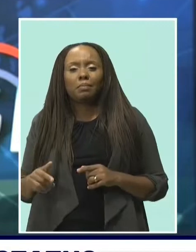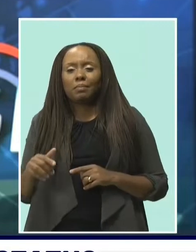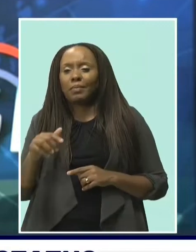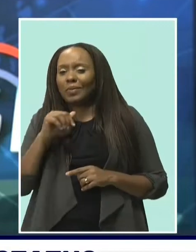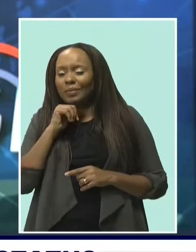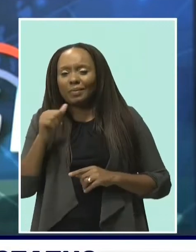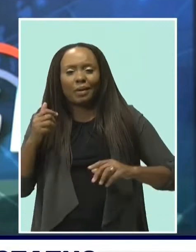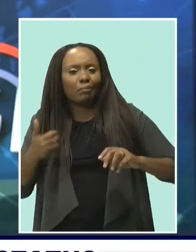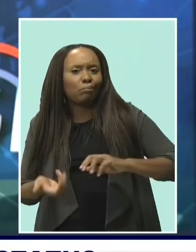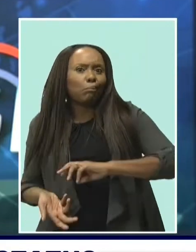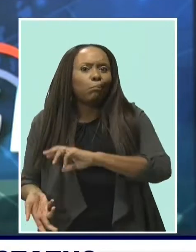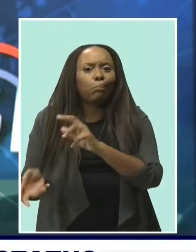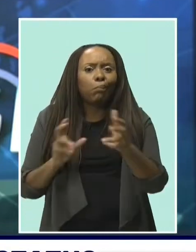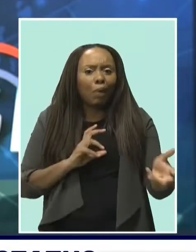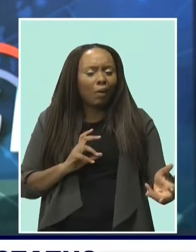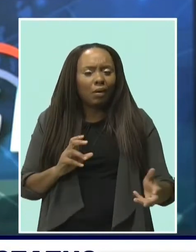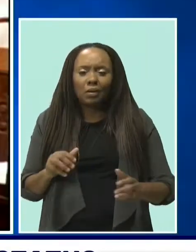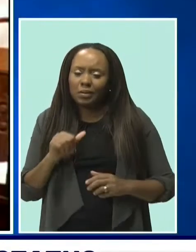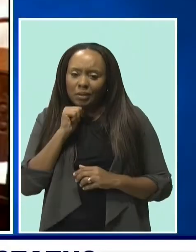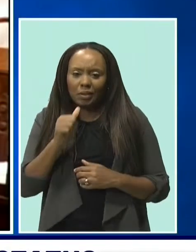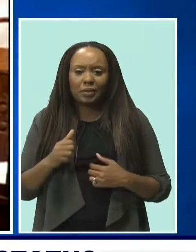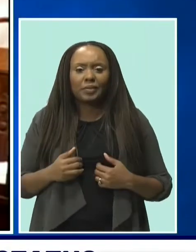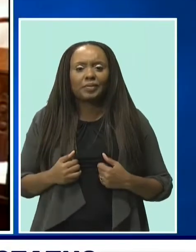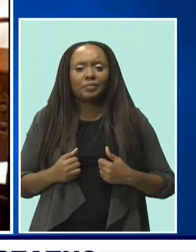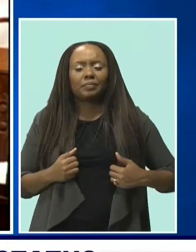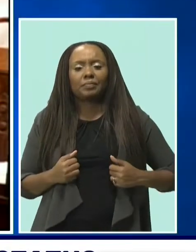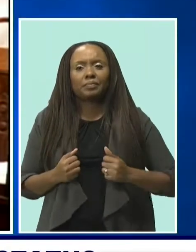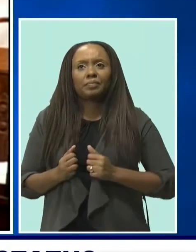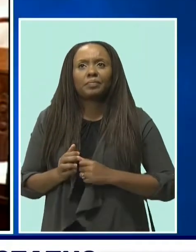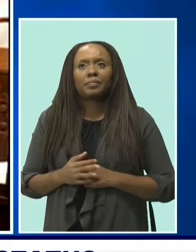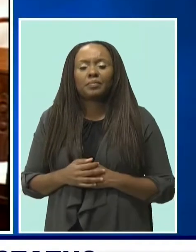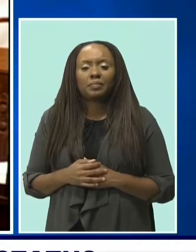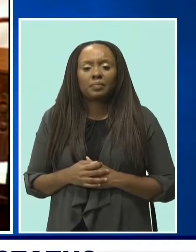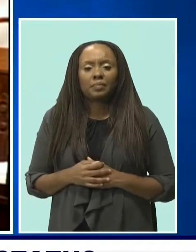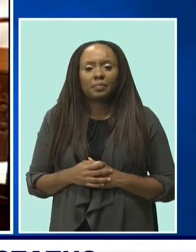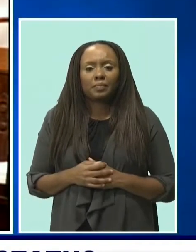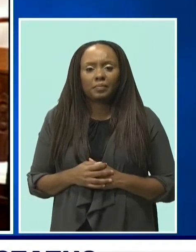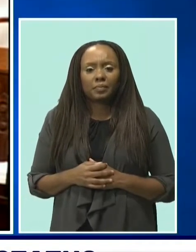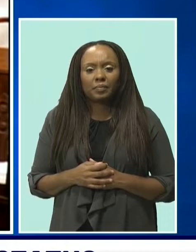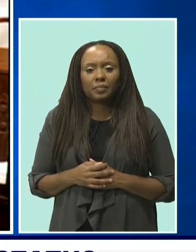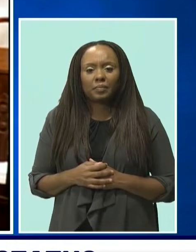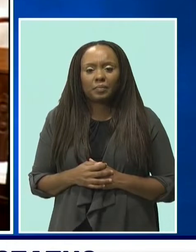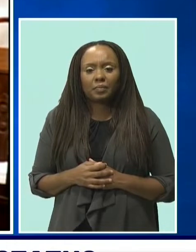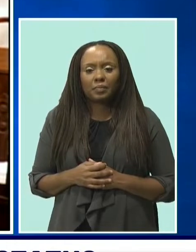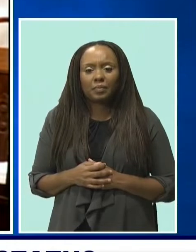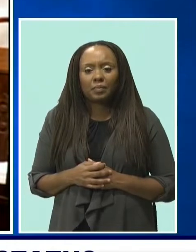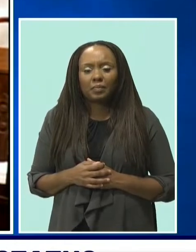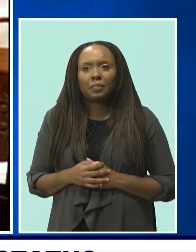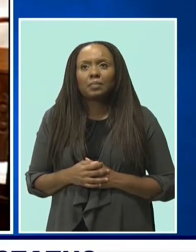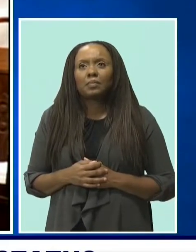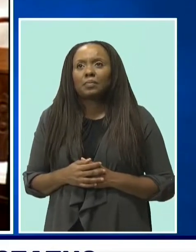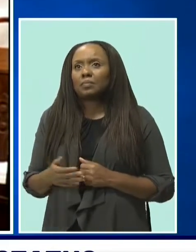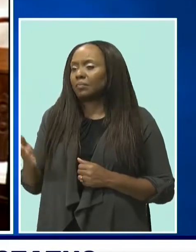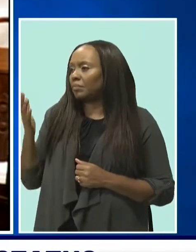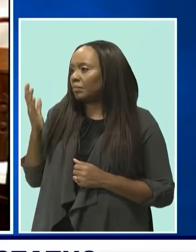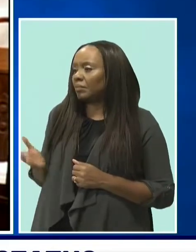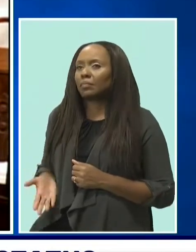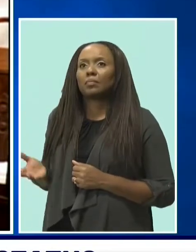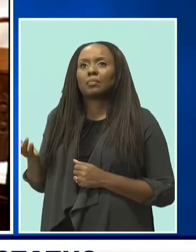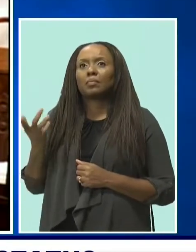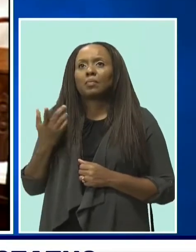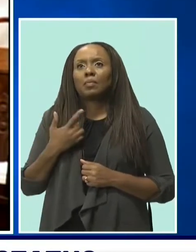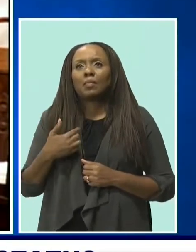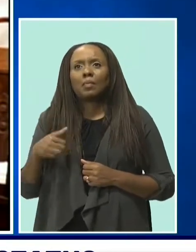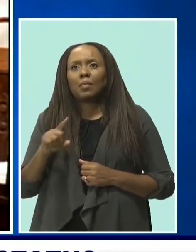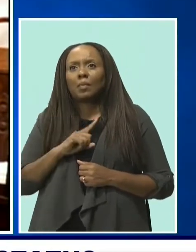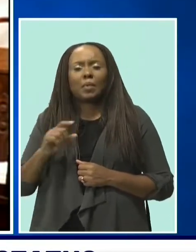any massive disruptions. Unless there is some major change, the senators that are part of this honorable house will remain